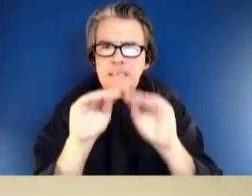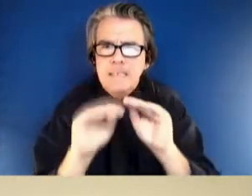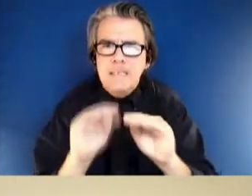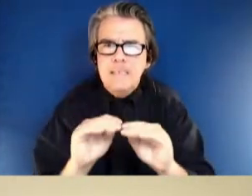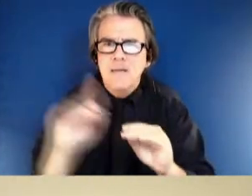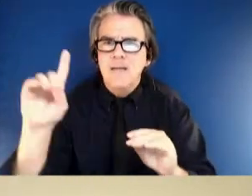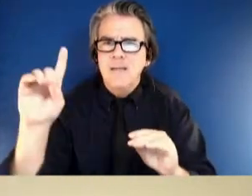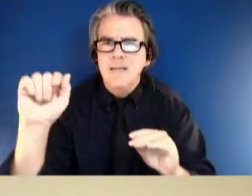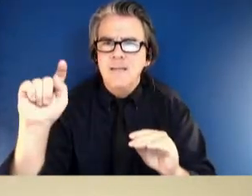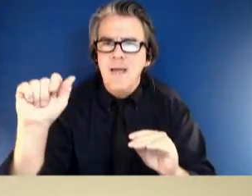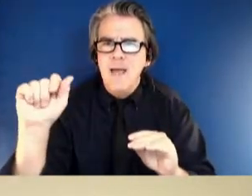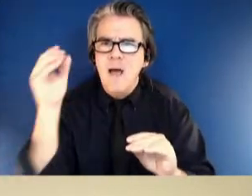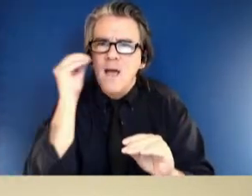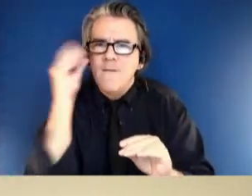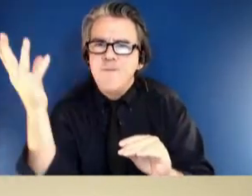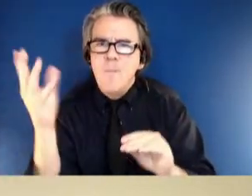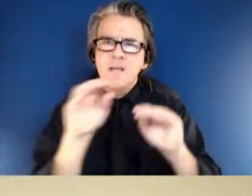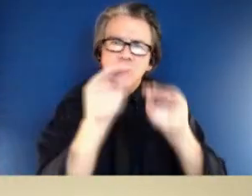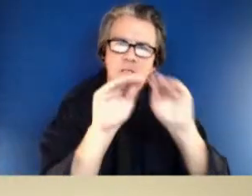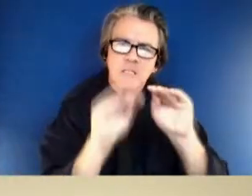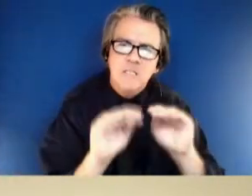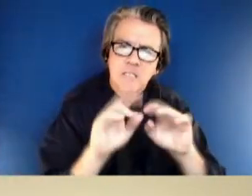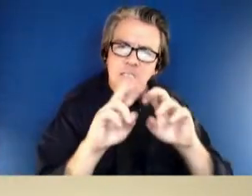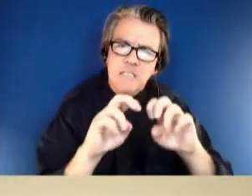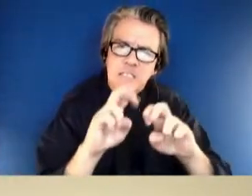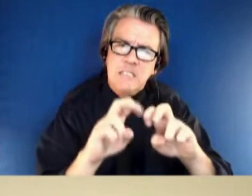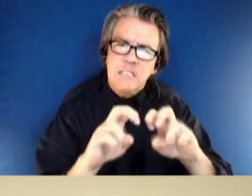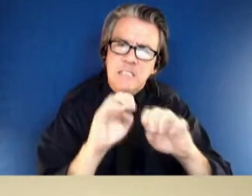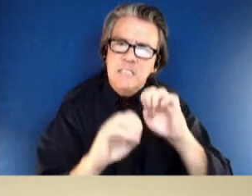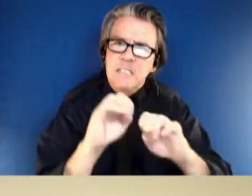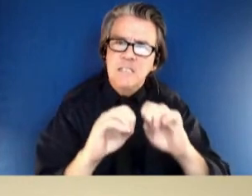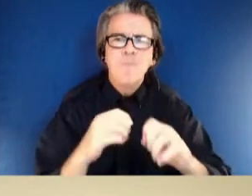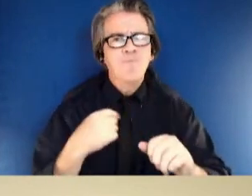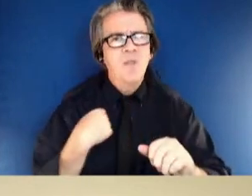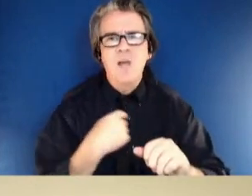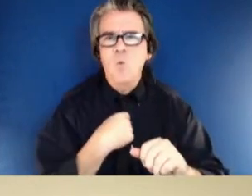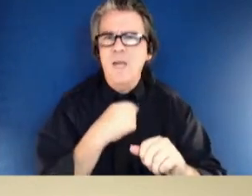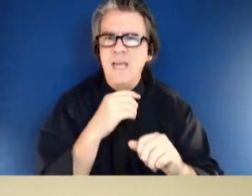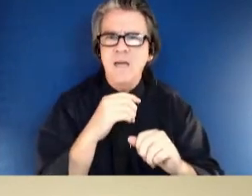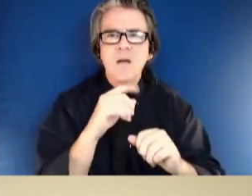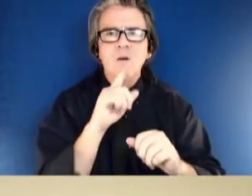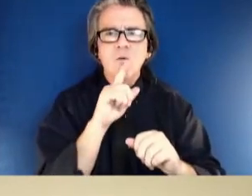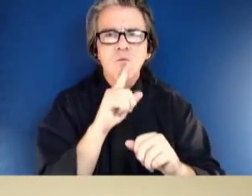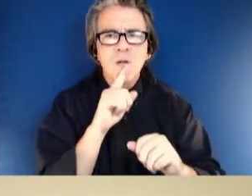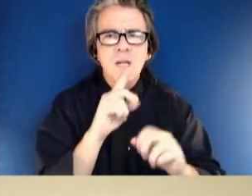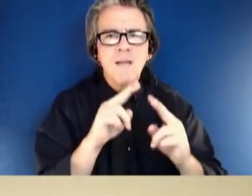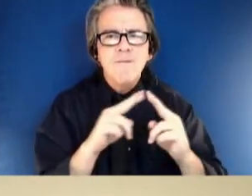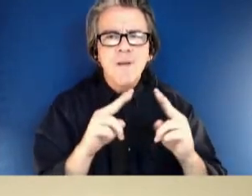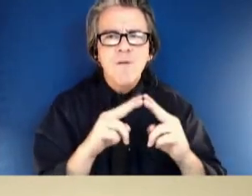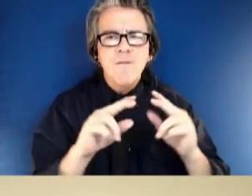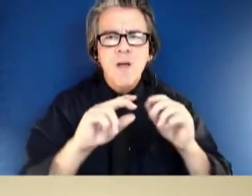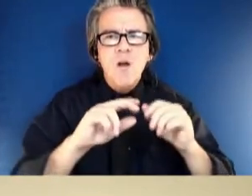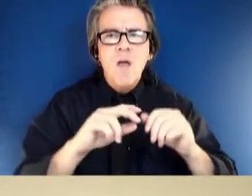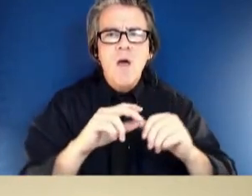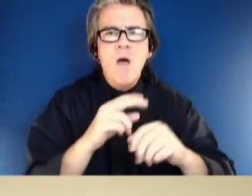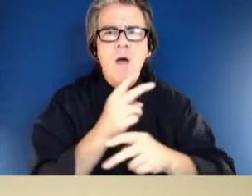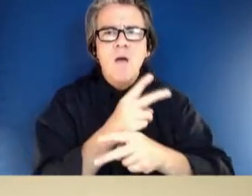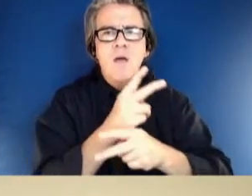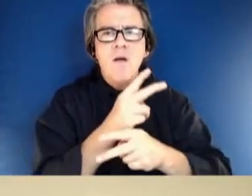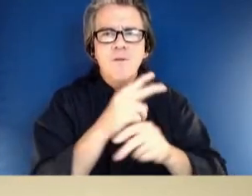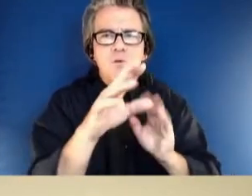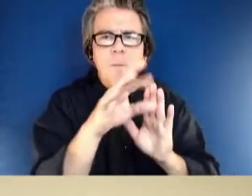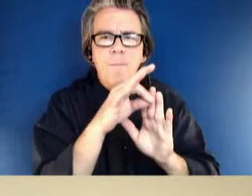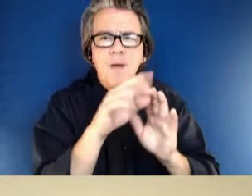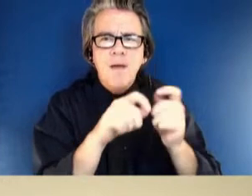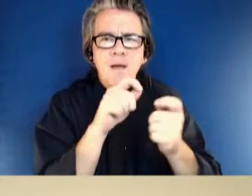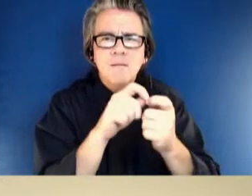into it to make the public safety power shutoffs as small as possible to start with, and then as short as